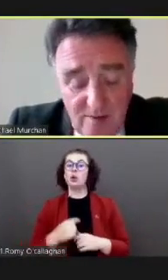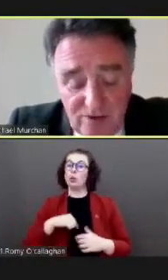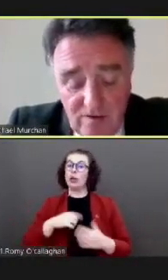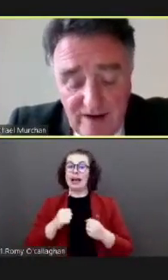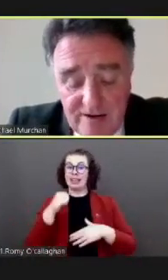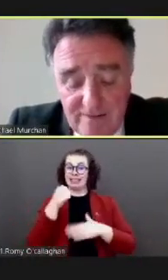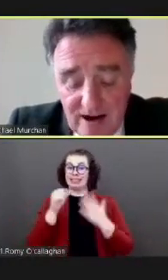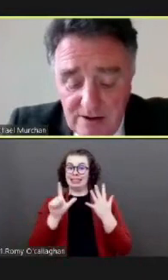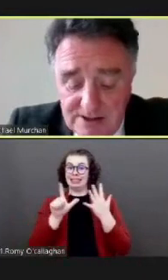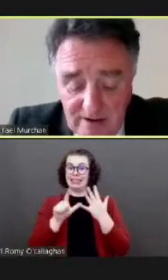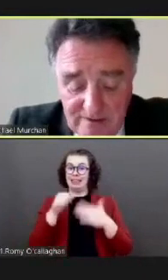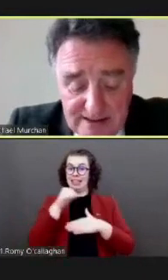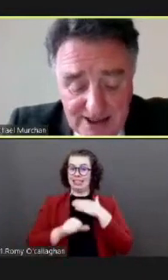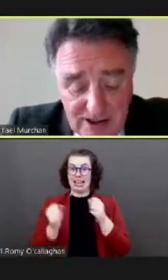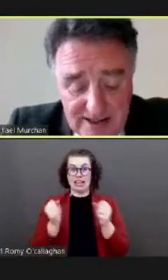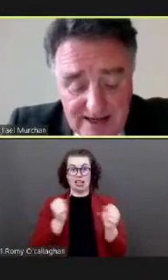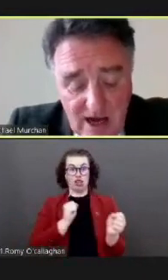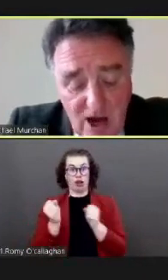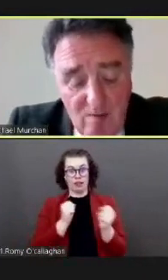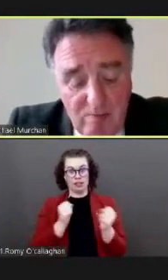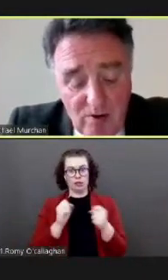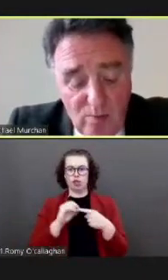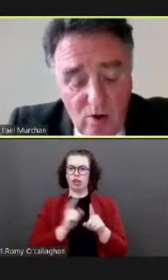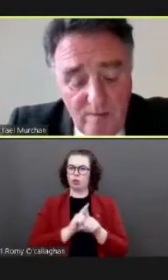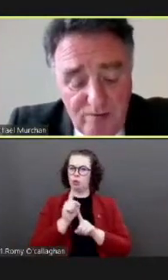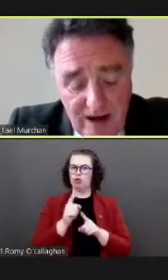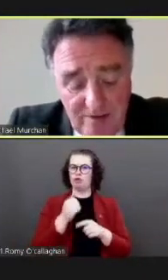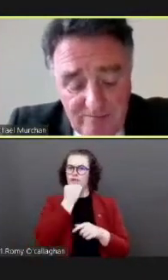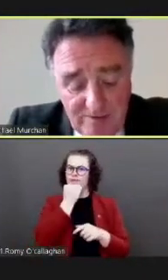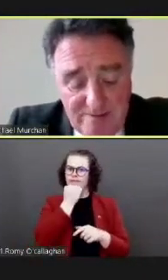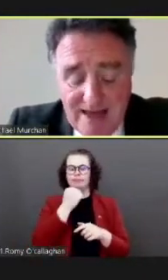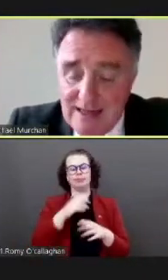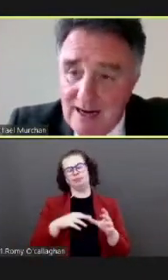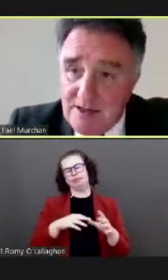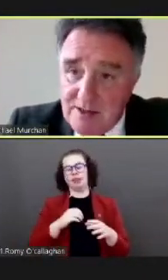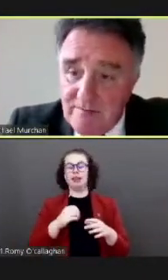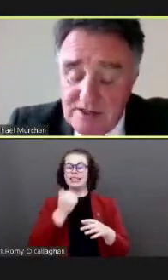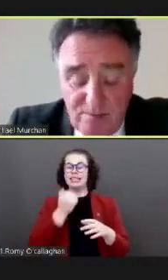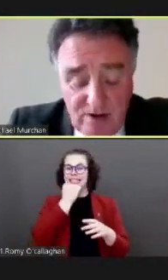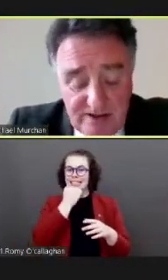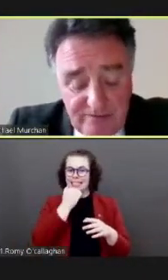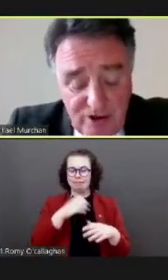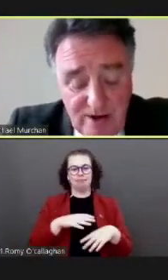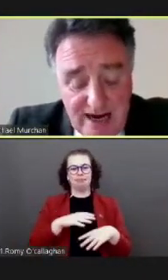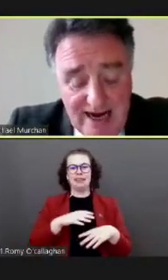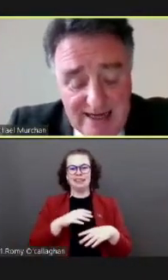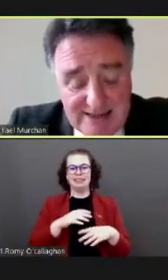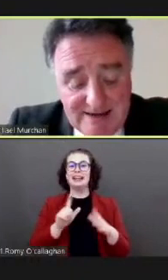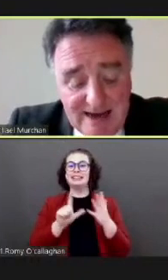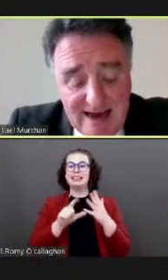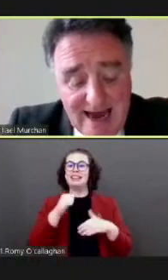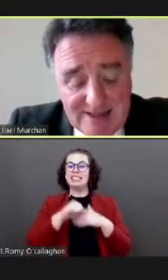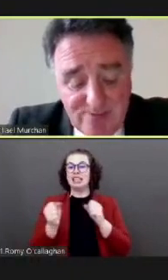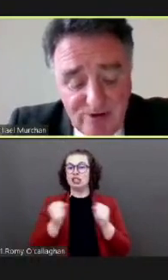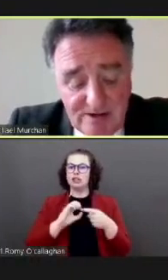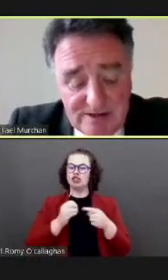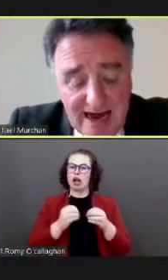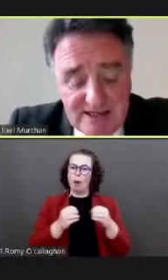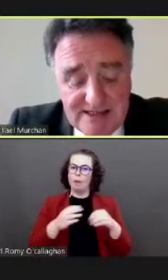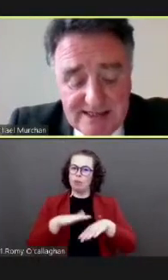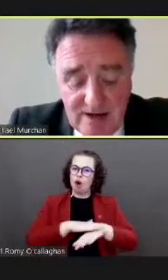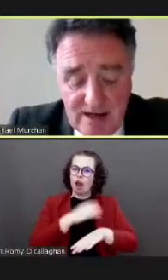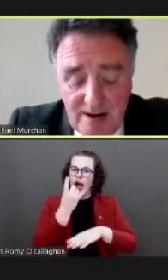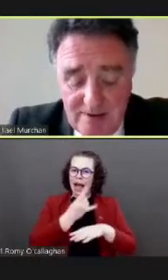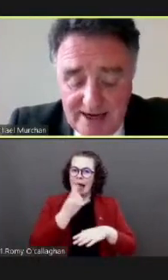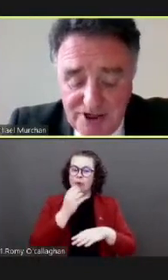nationally, improve out-of-hours service nationally. But one problem from the mental health services point of view is